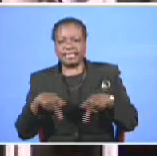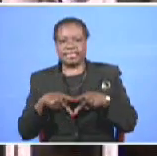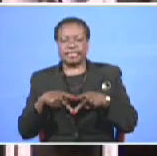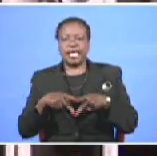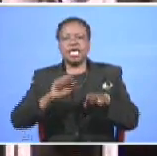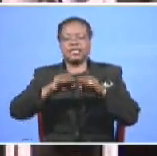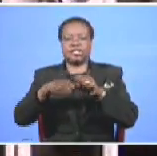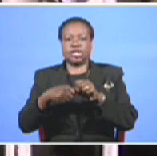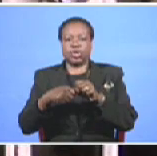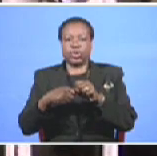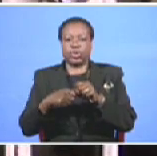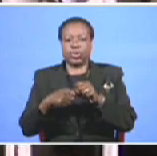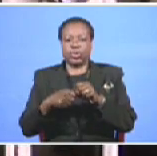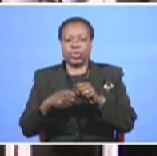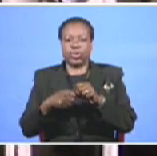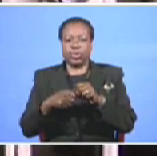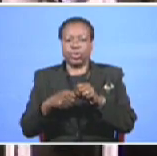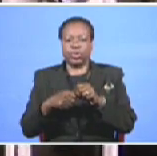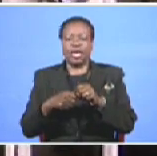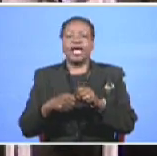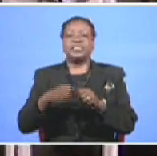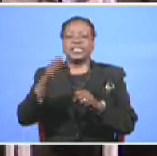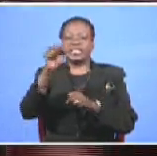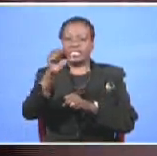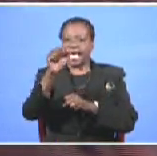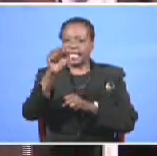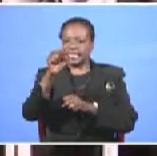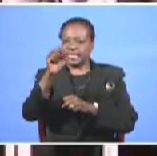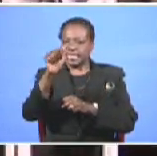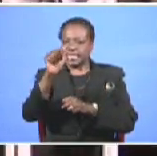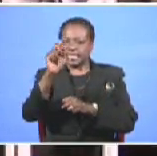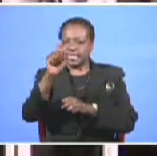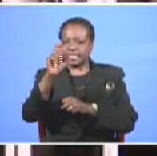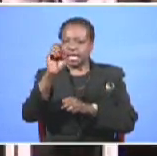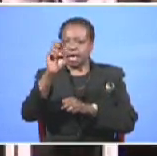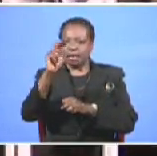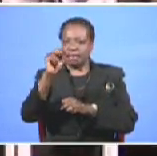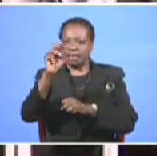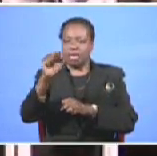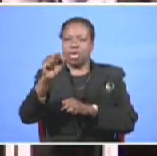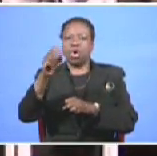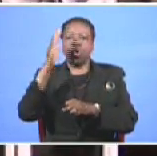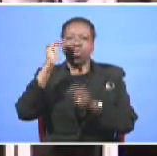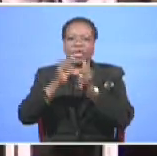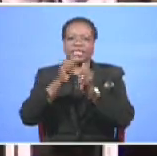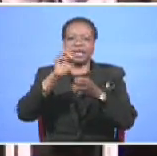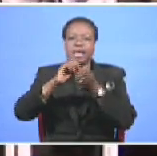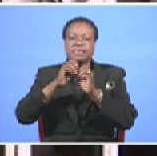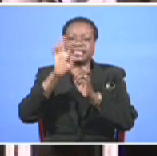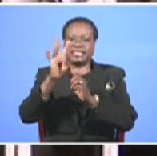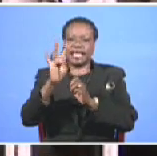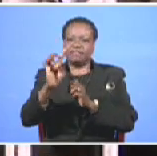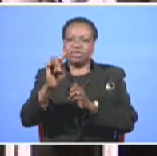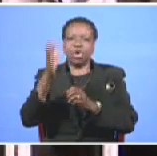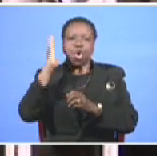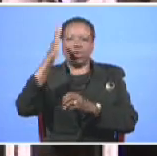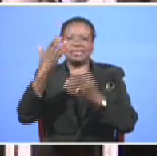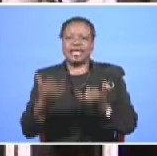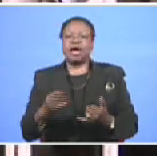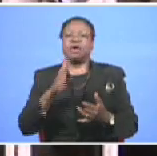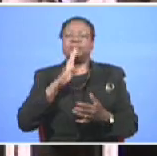event of the Saxons, who have number 7, they will now be number 5. And so all the groups will